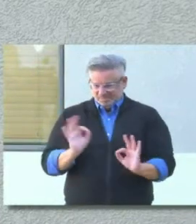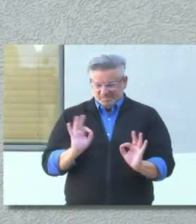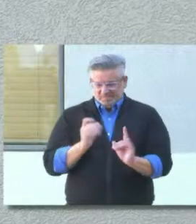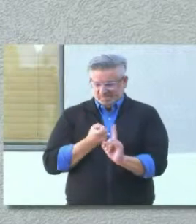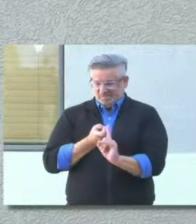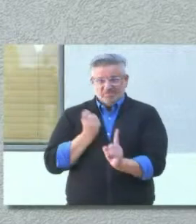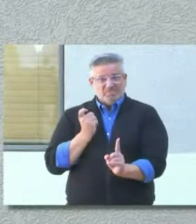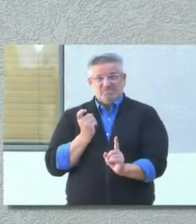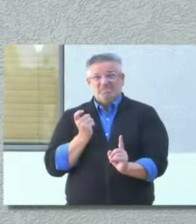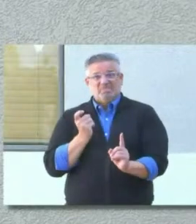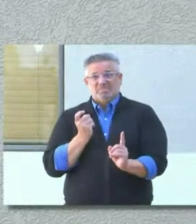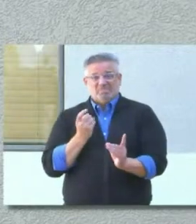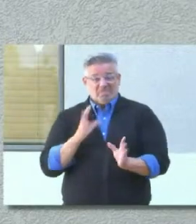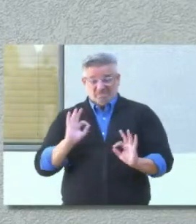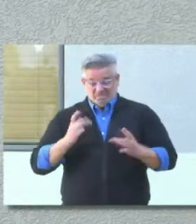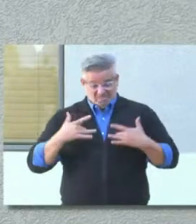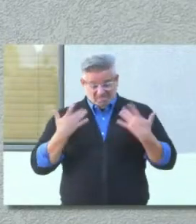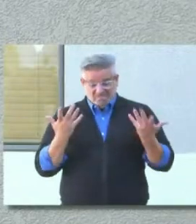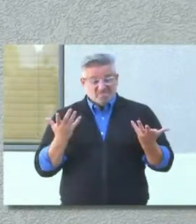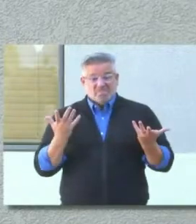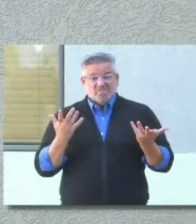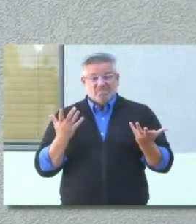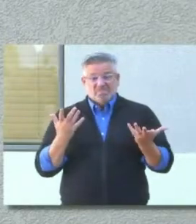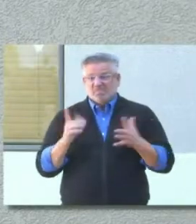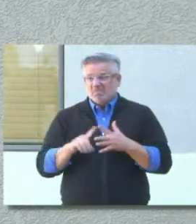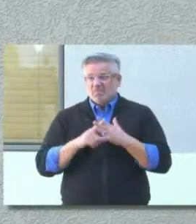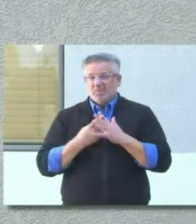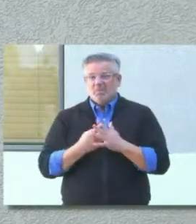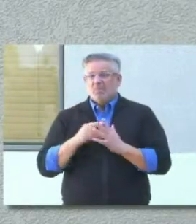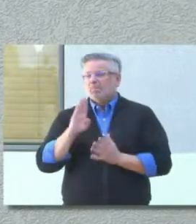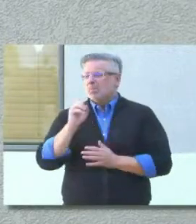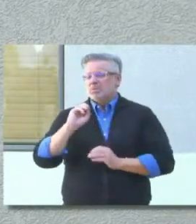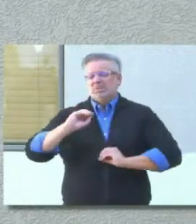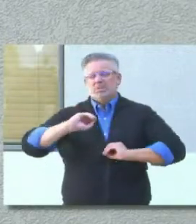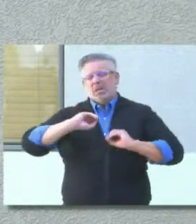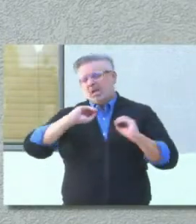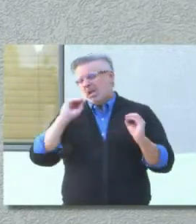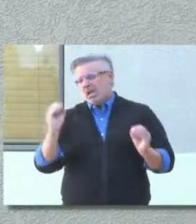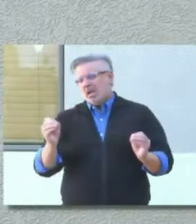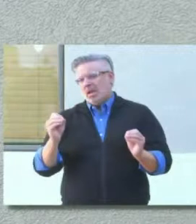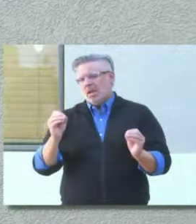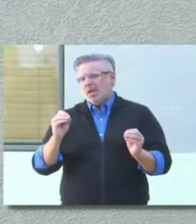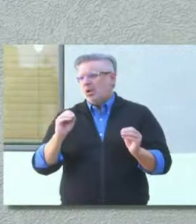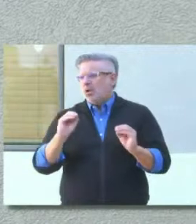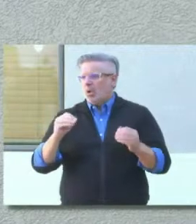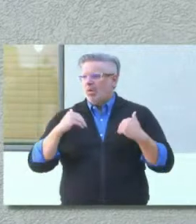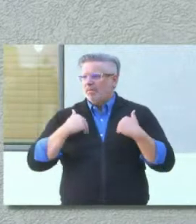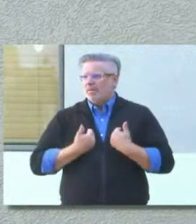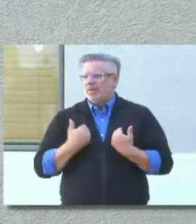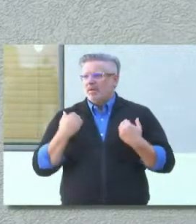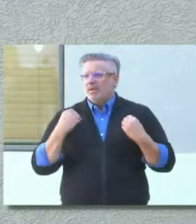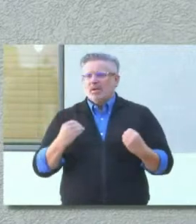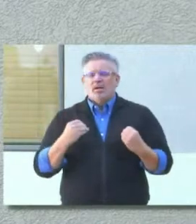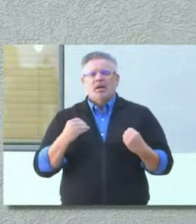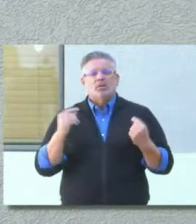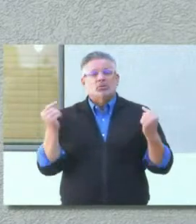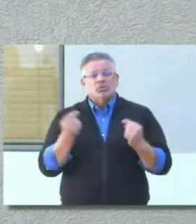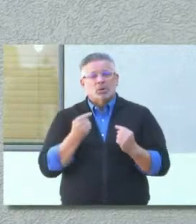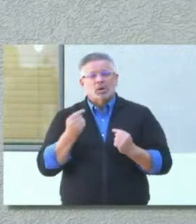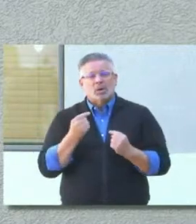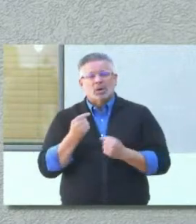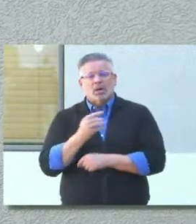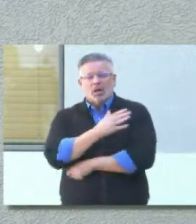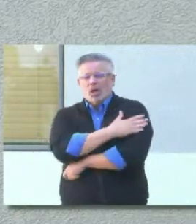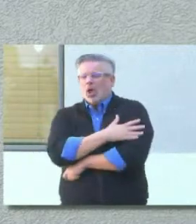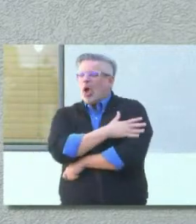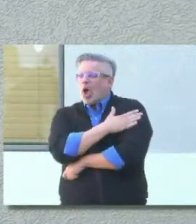from the COVID shot, nor the original, nor the booster. Absolutely none. No fatigue, even no soreness. I was actually